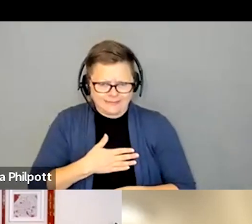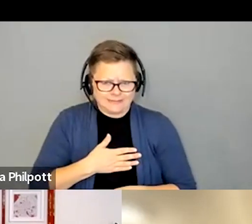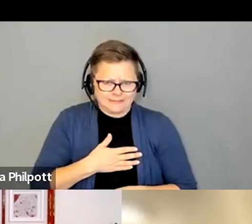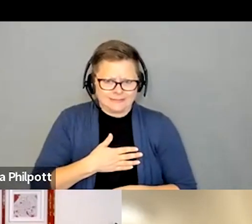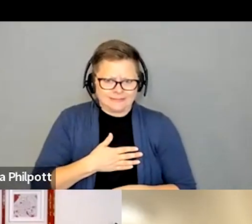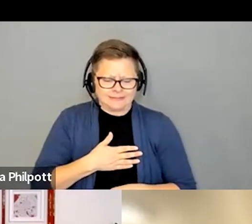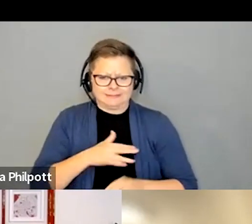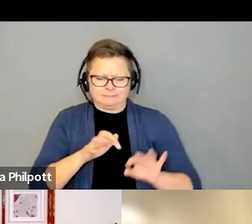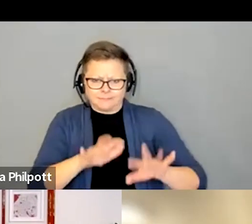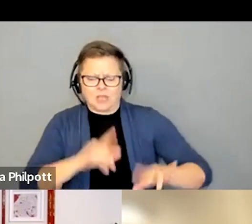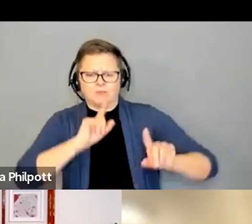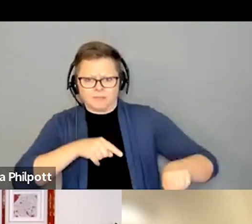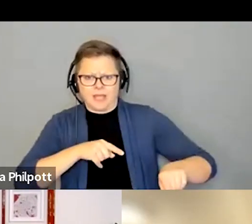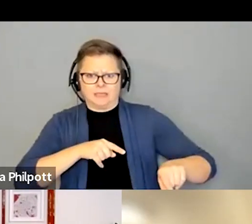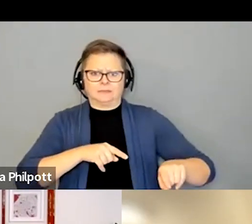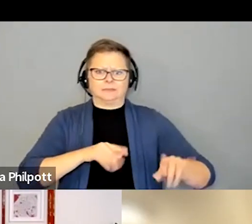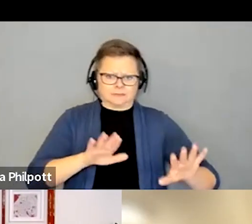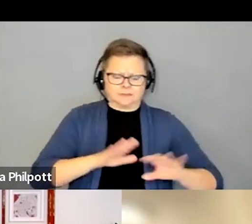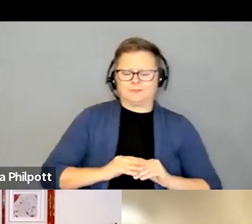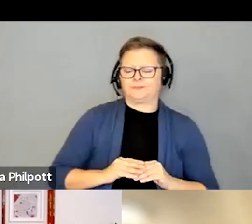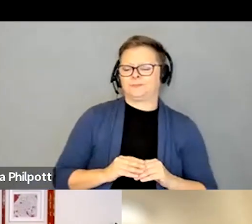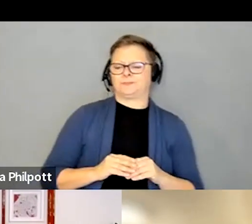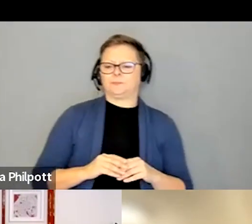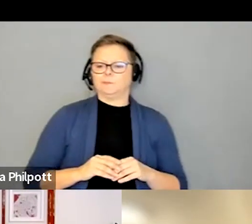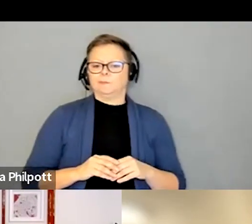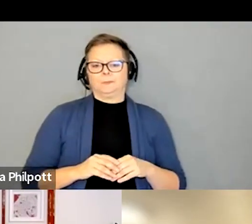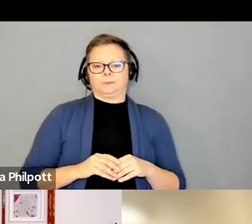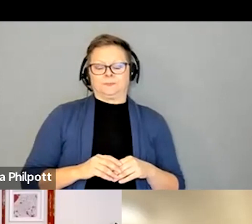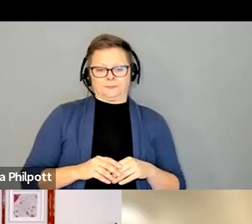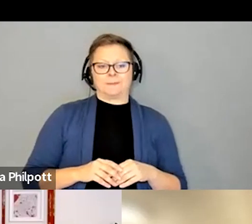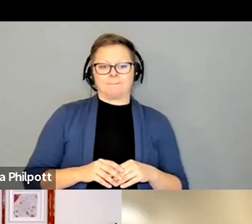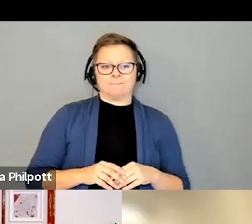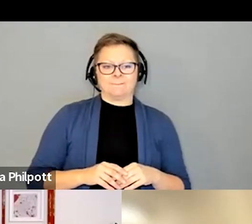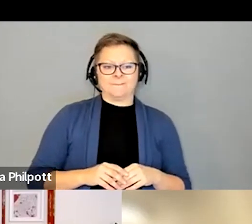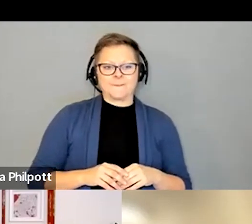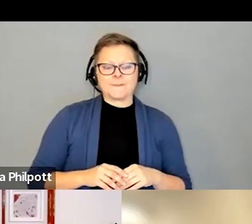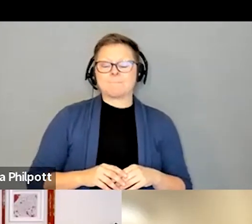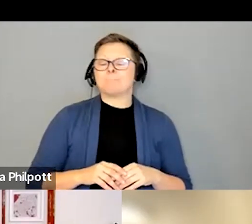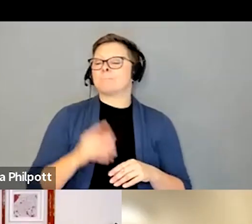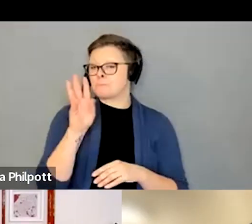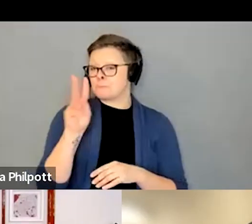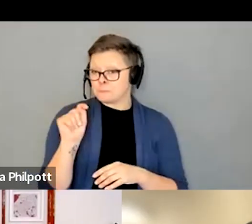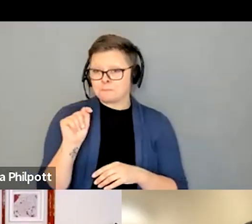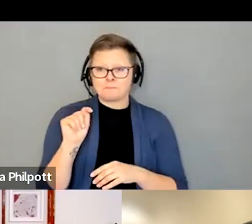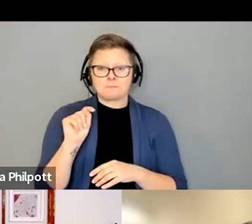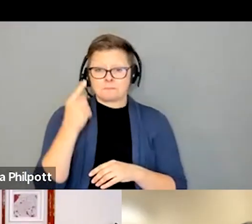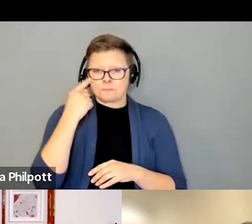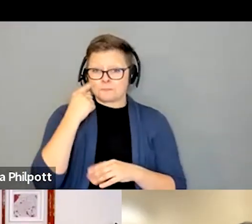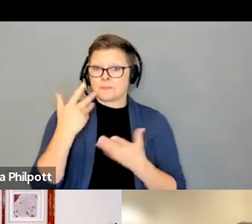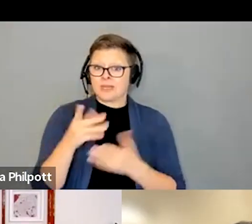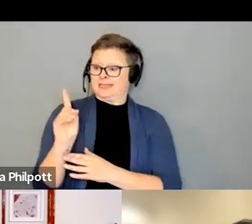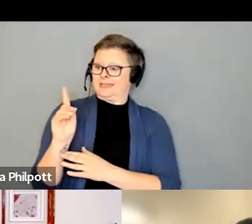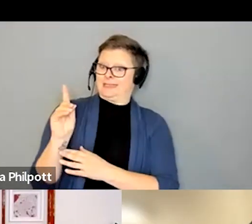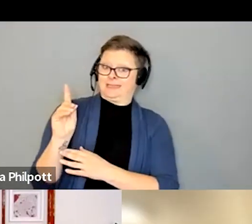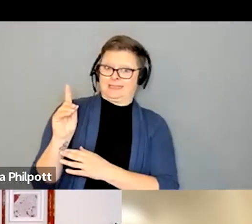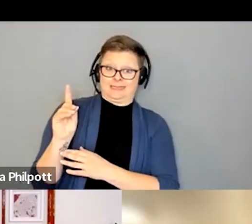by typed response versus the ones we want to answer out loud. But I think we can dig in by disability group. We can